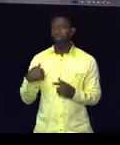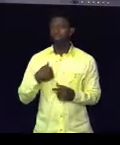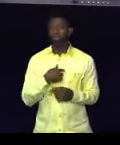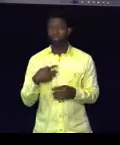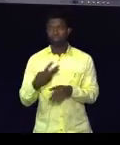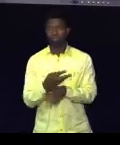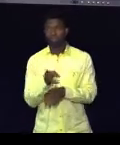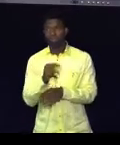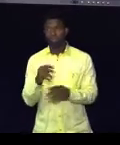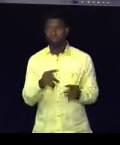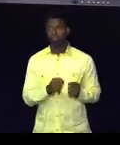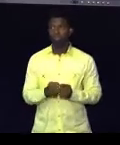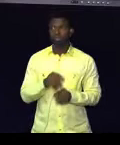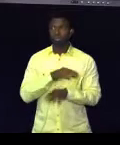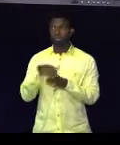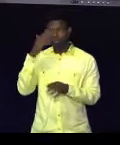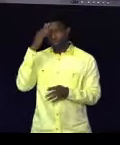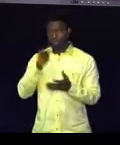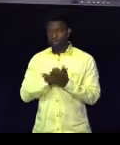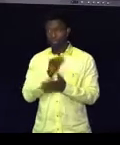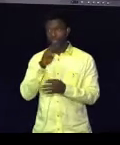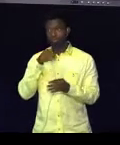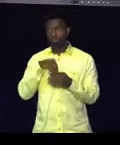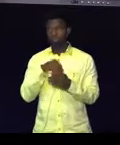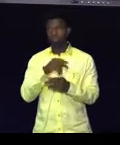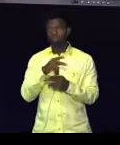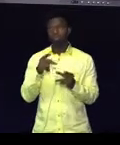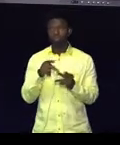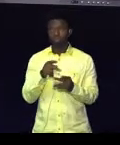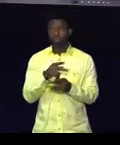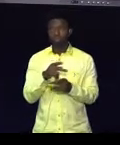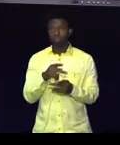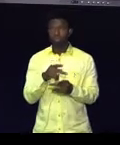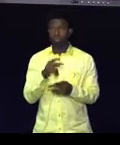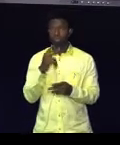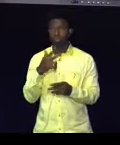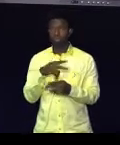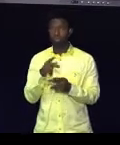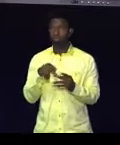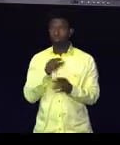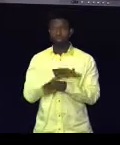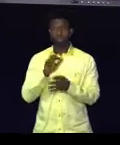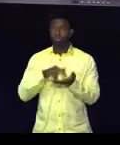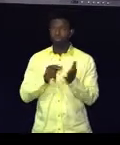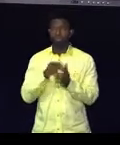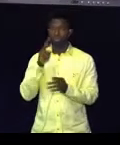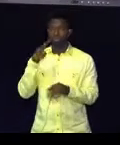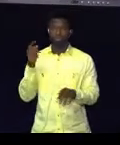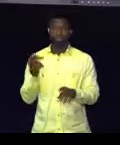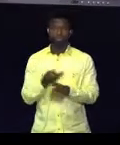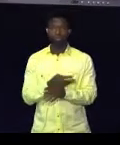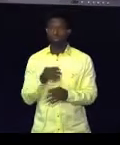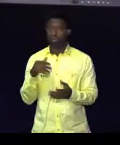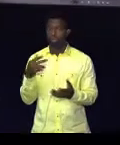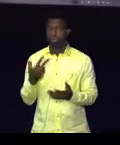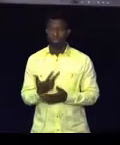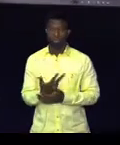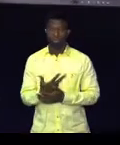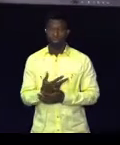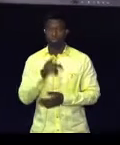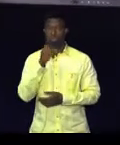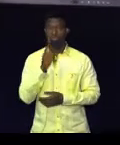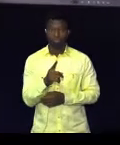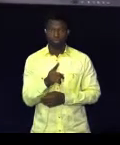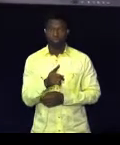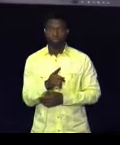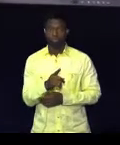Then we multiply them together. Don't forget that 2 in 3 places does not mean 2 times 3. That's a banana peel for you, and you don't want to make